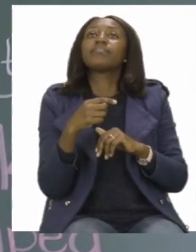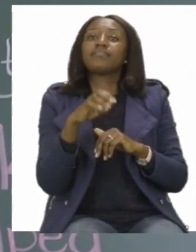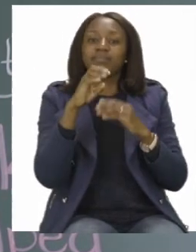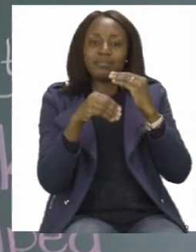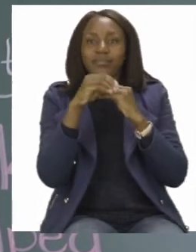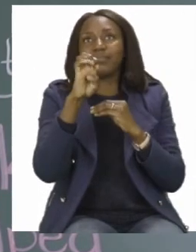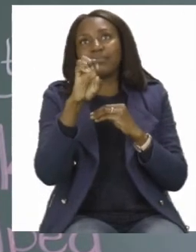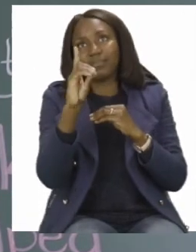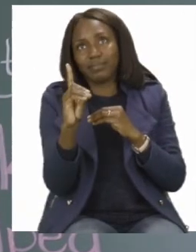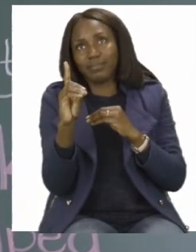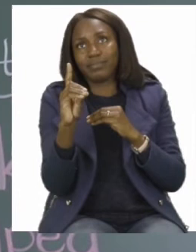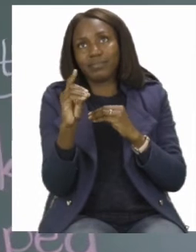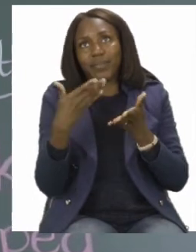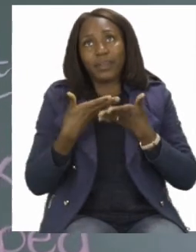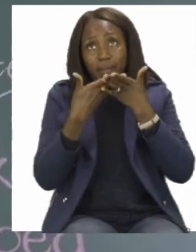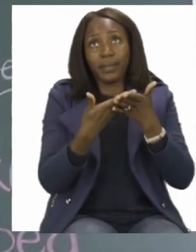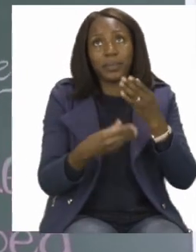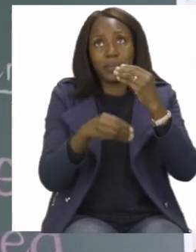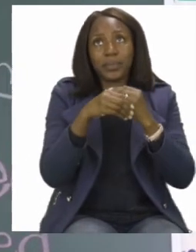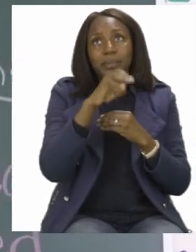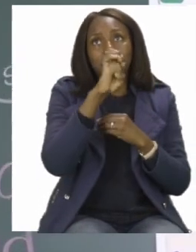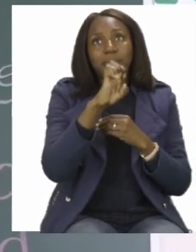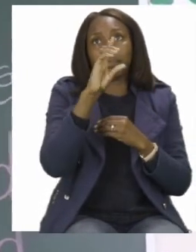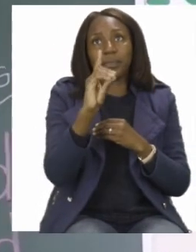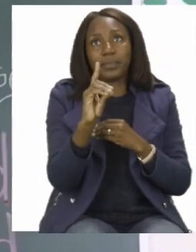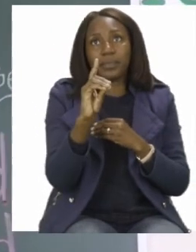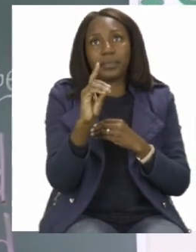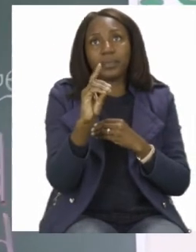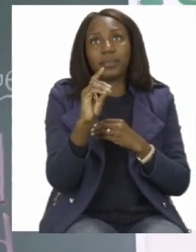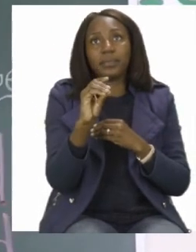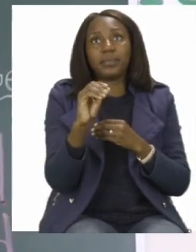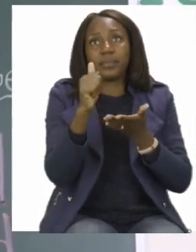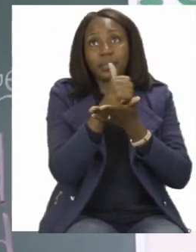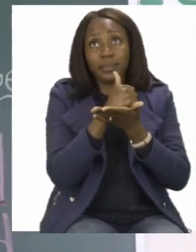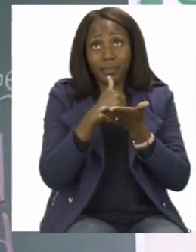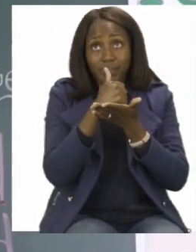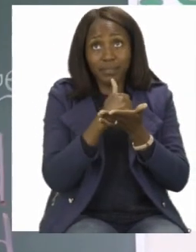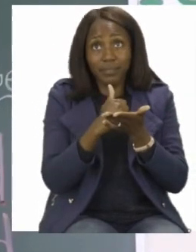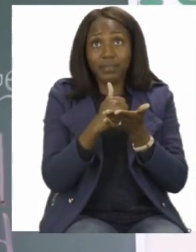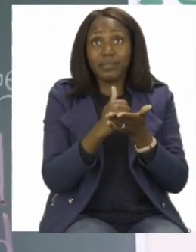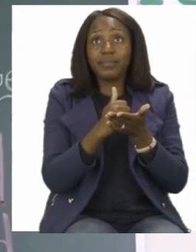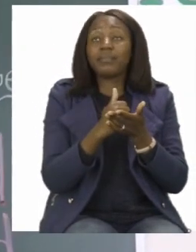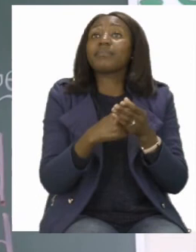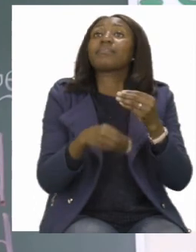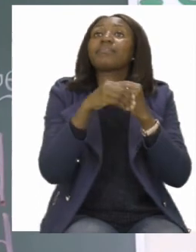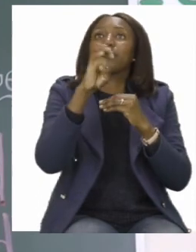looked. Help, helped. And clean,